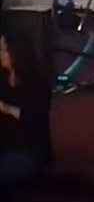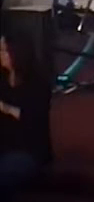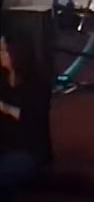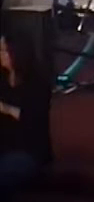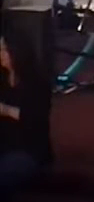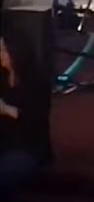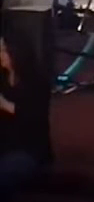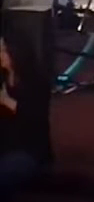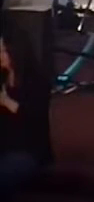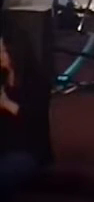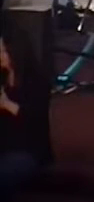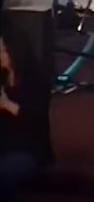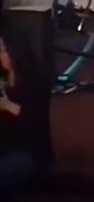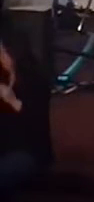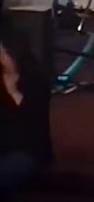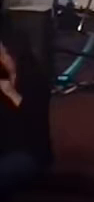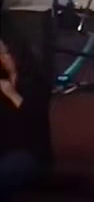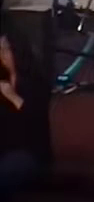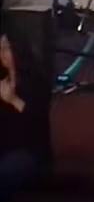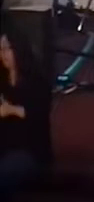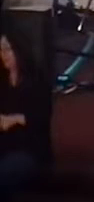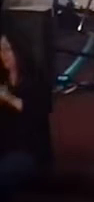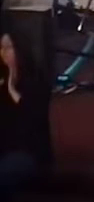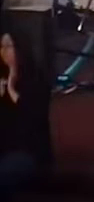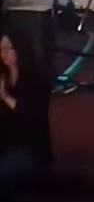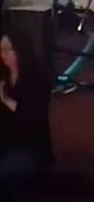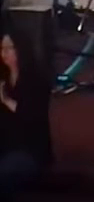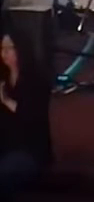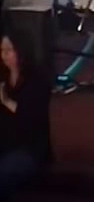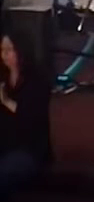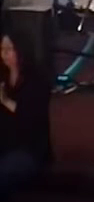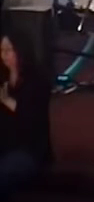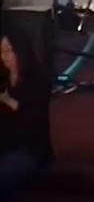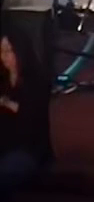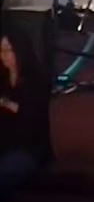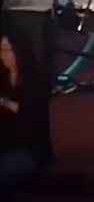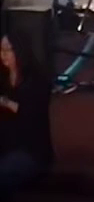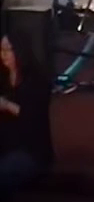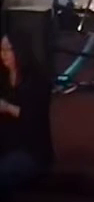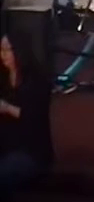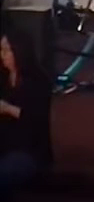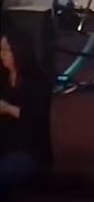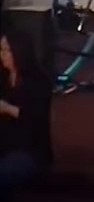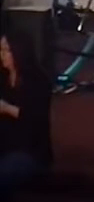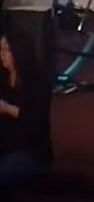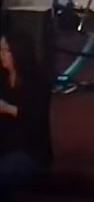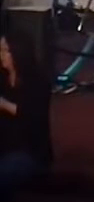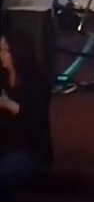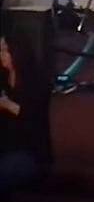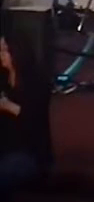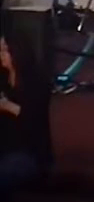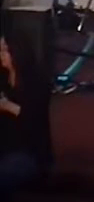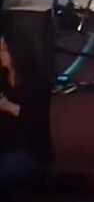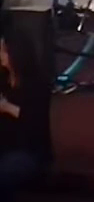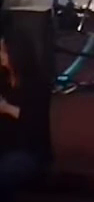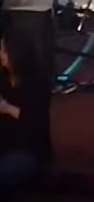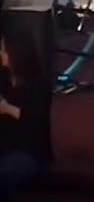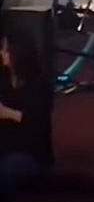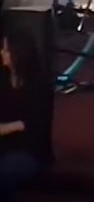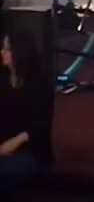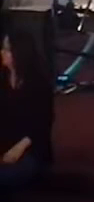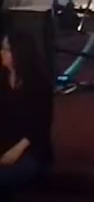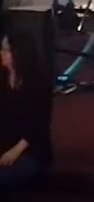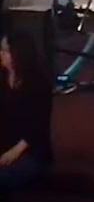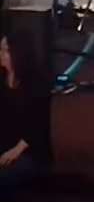what I hope for me personally will reflect my life. In 1 Corinthians chapter 16, Paul writes this: "You